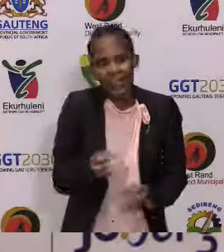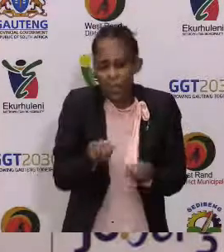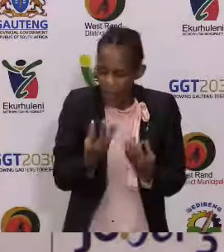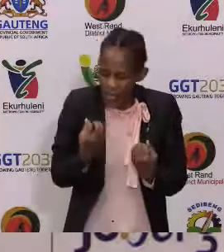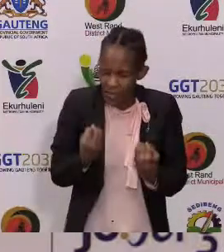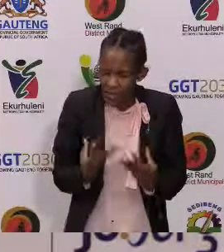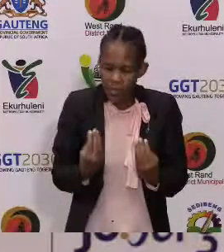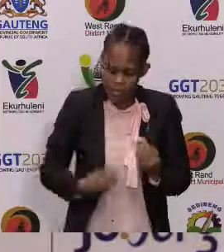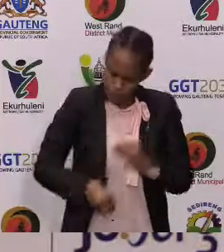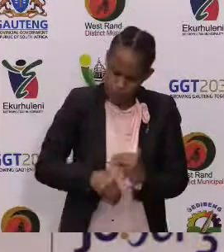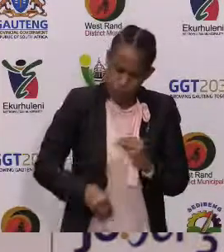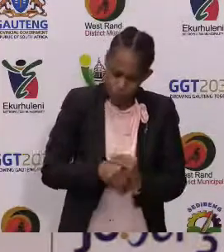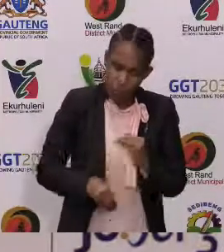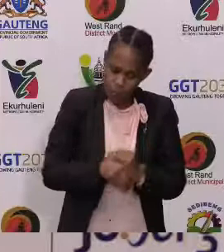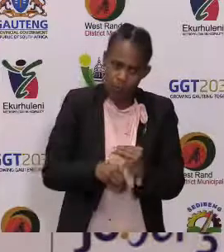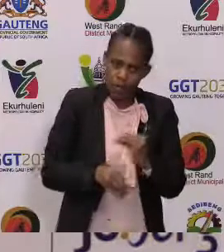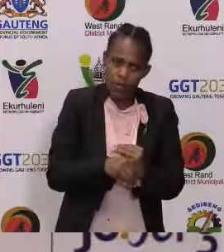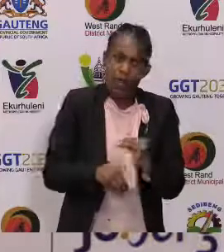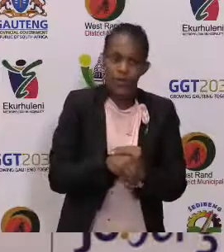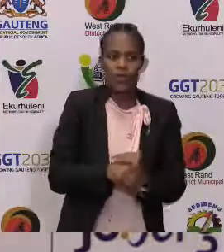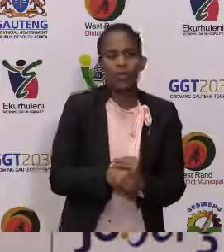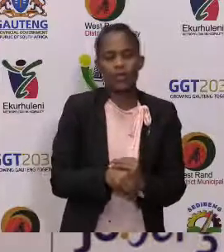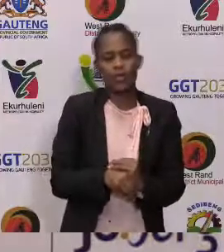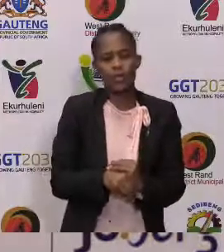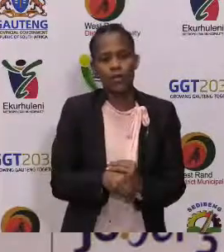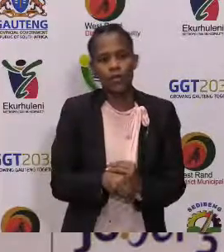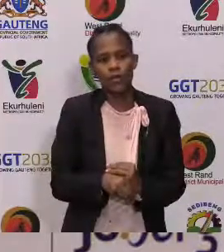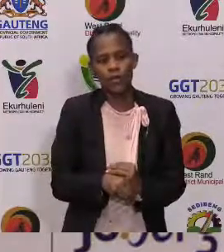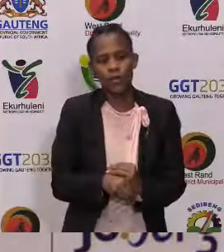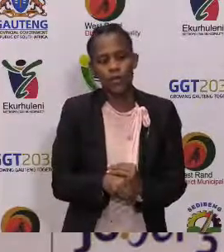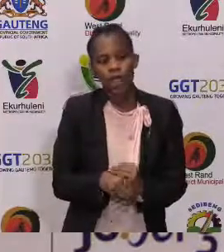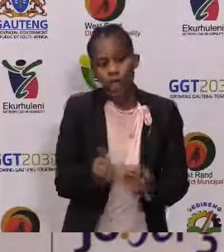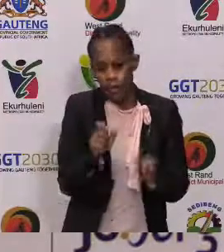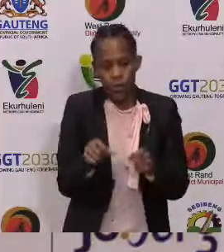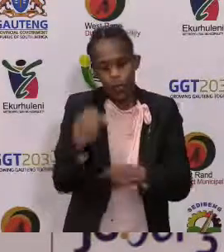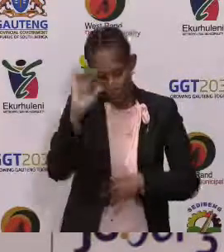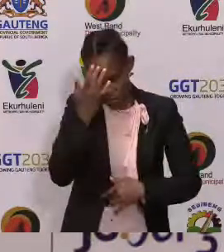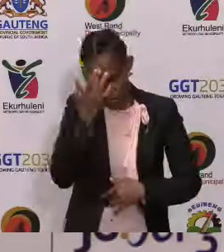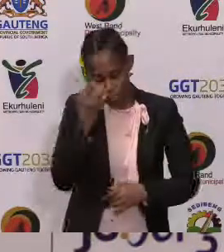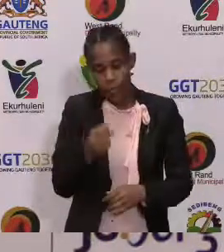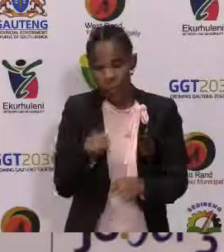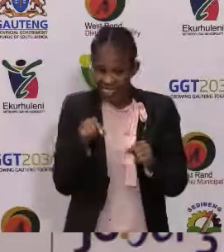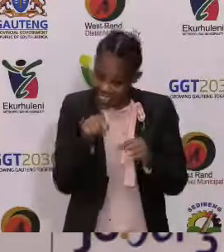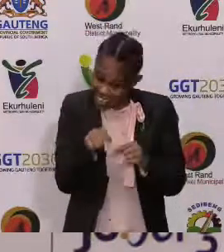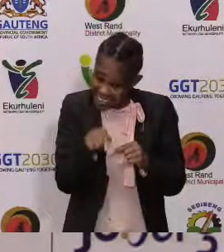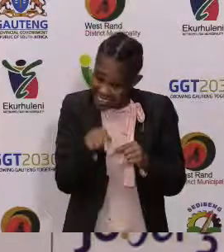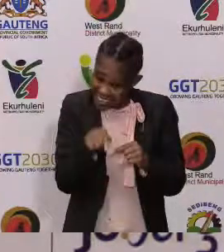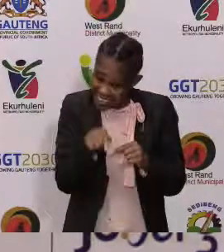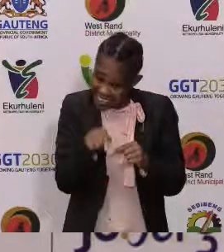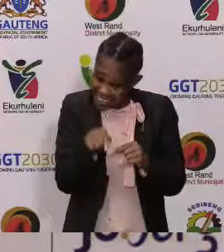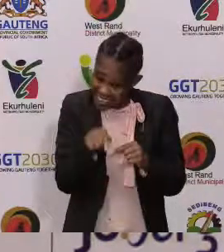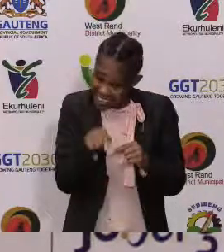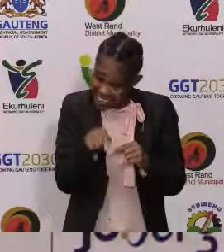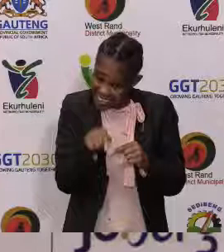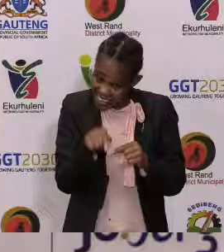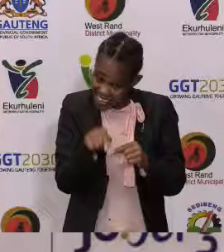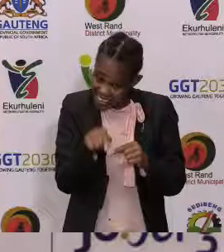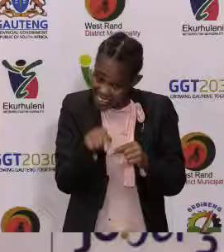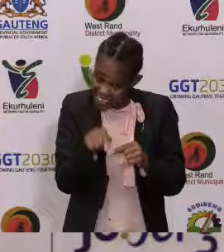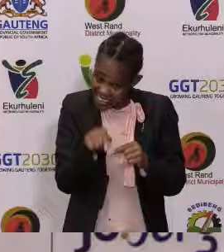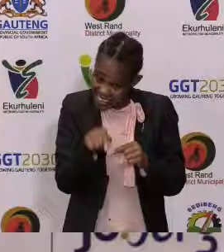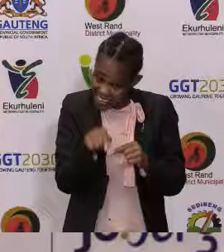additional capacity. But so this is for the resurgence. So this is the resurgence